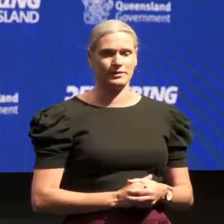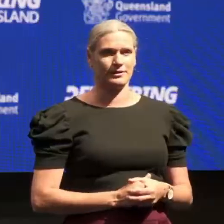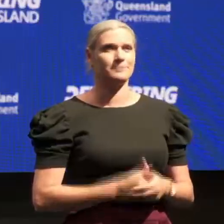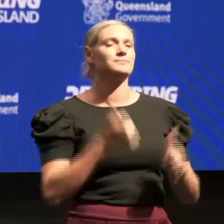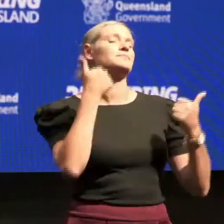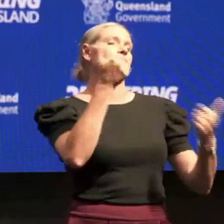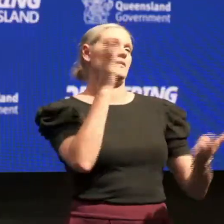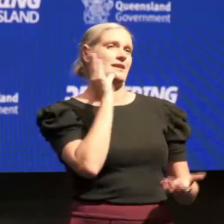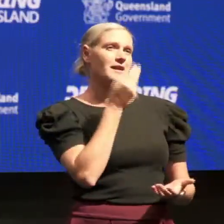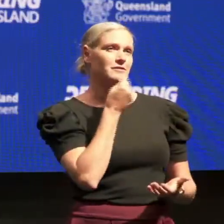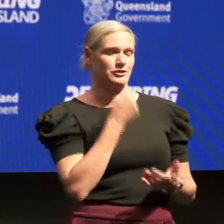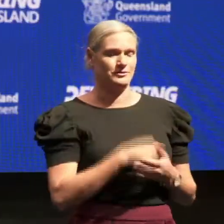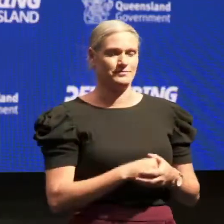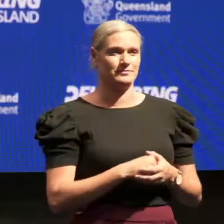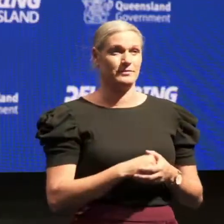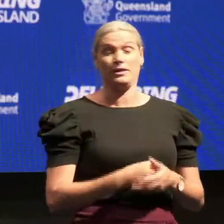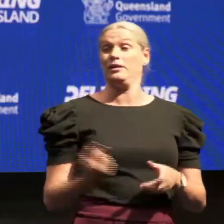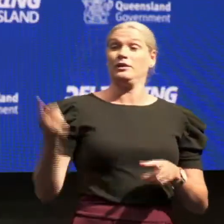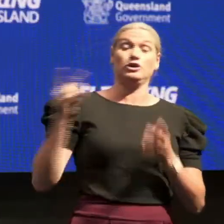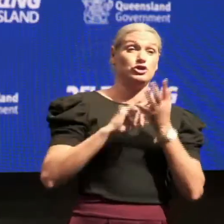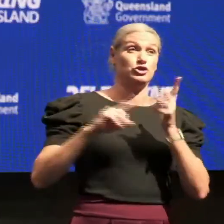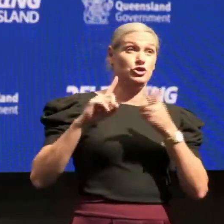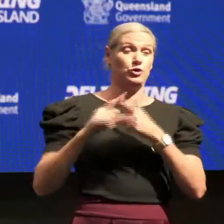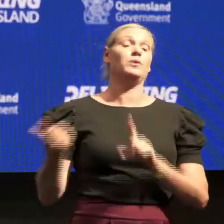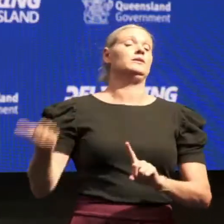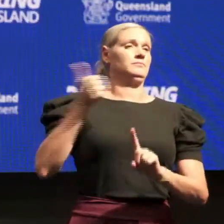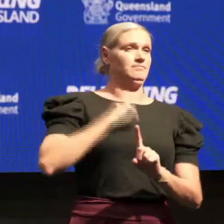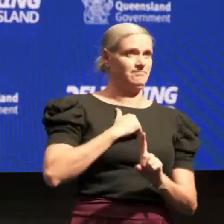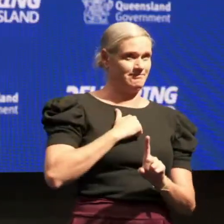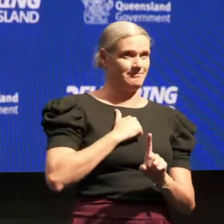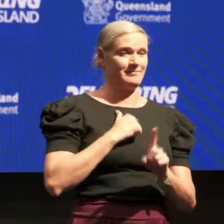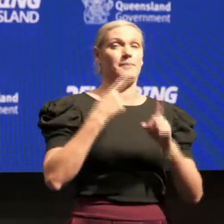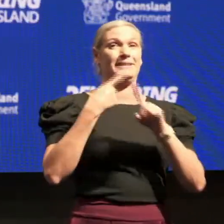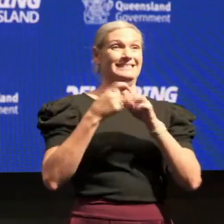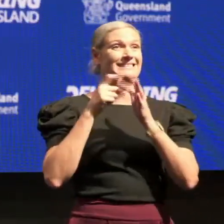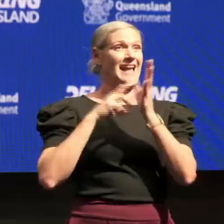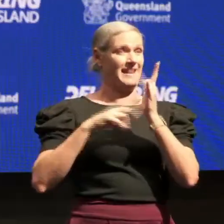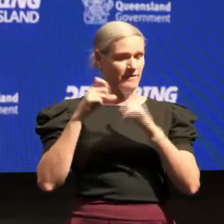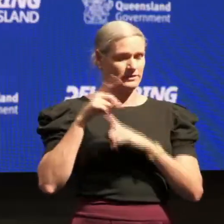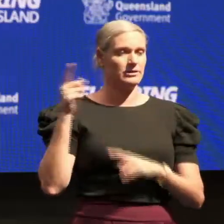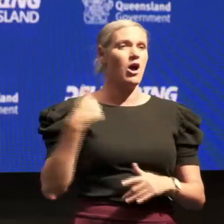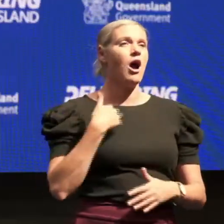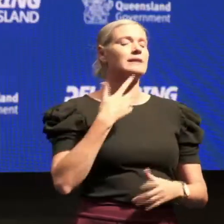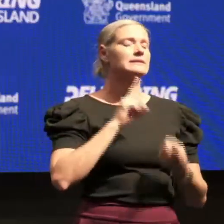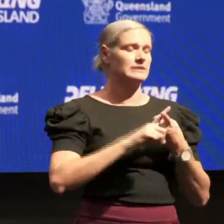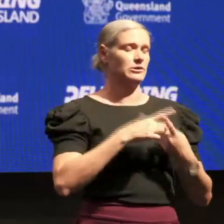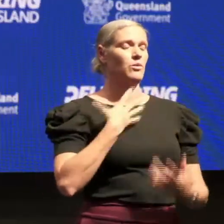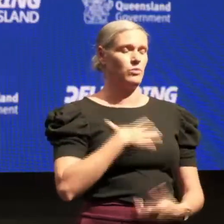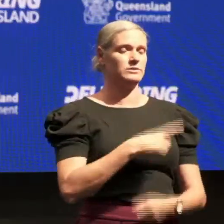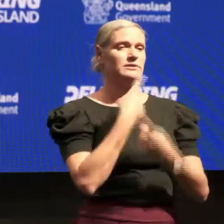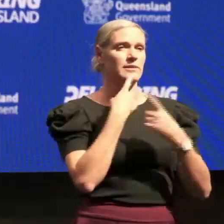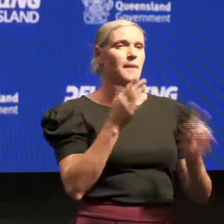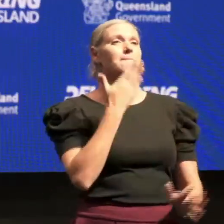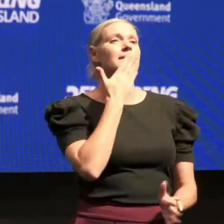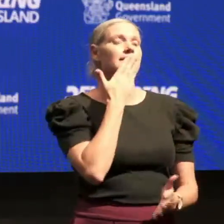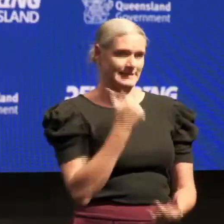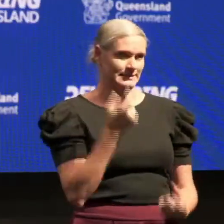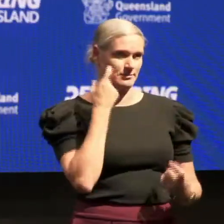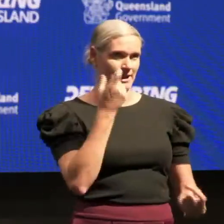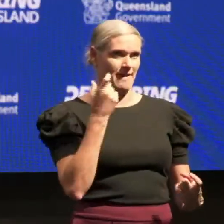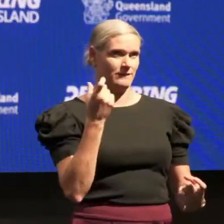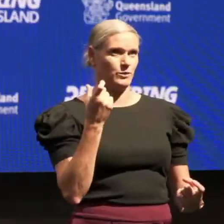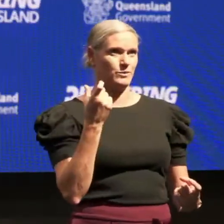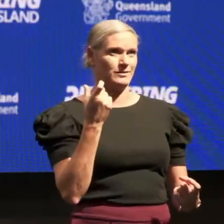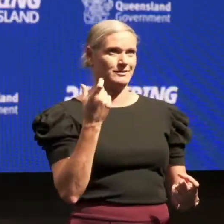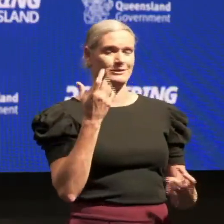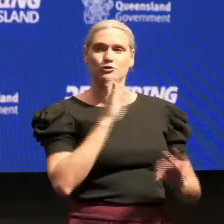Good afternoon. So following on from Sue from the Bureau and the Premier, I would urge people still to take caution around this weather